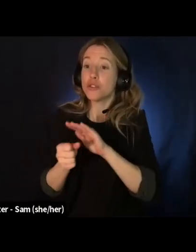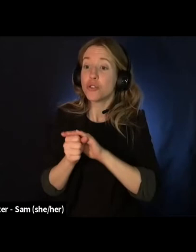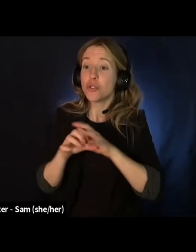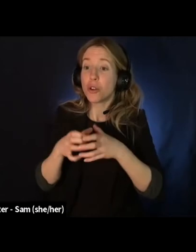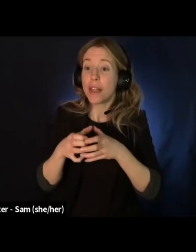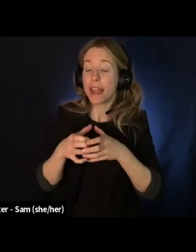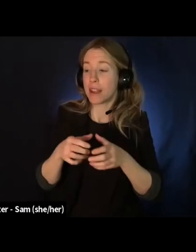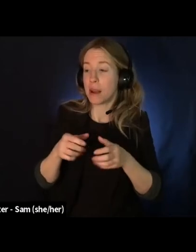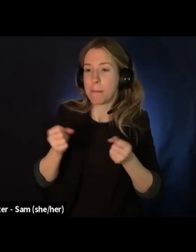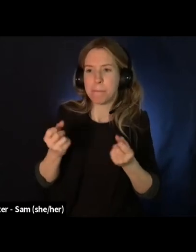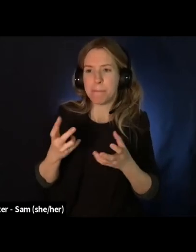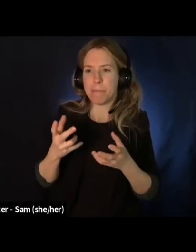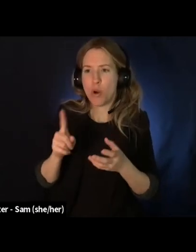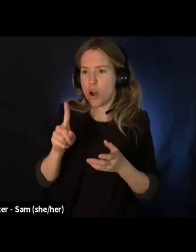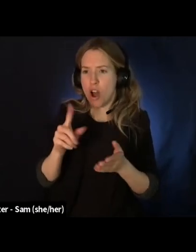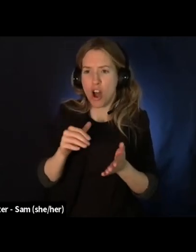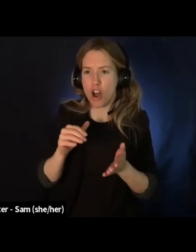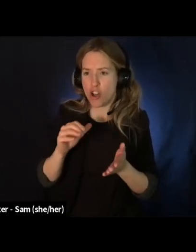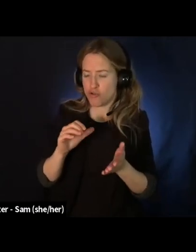in